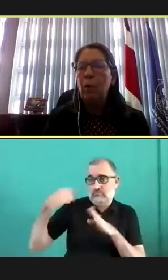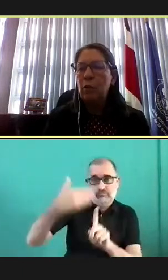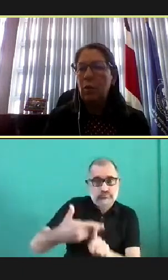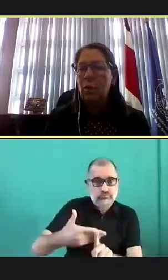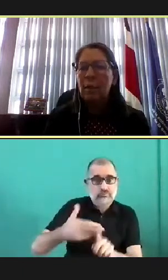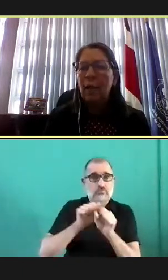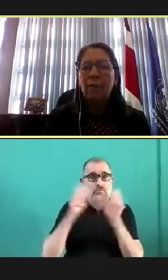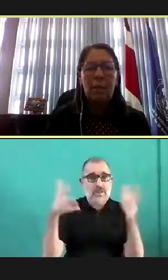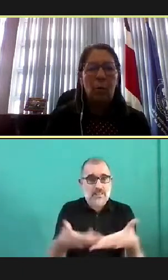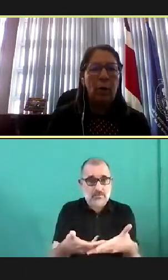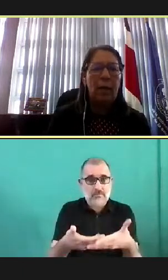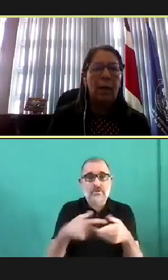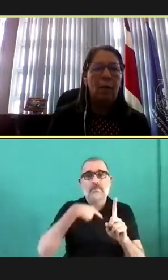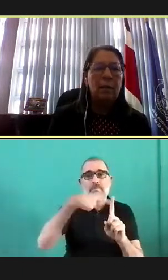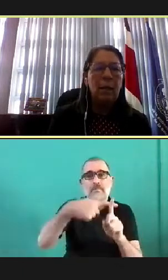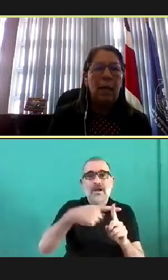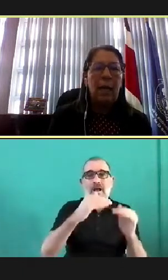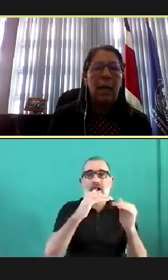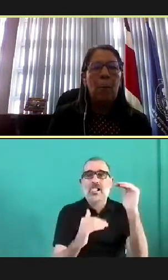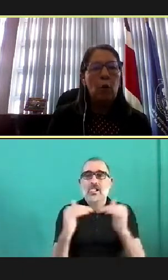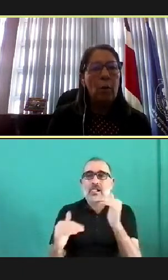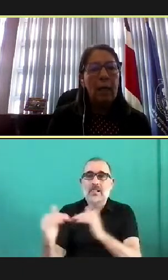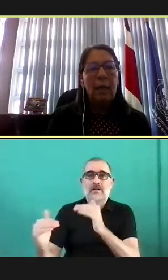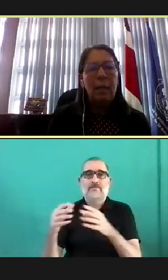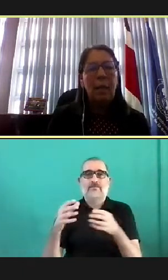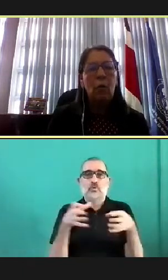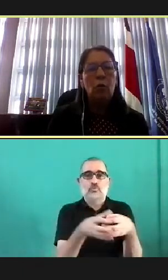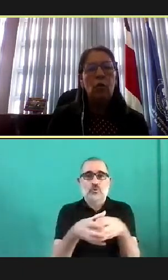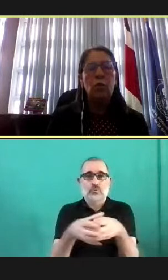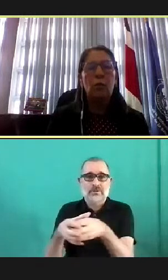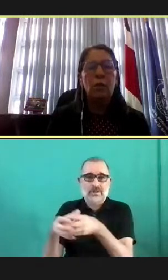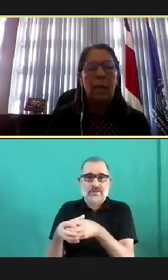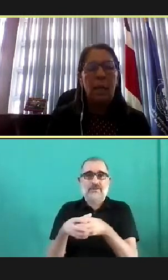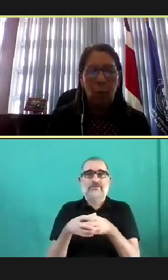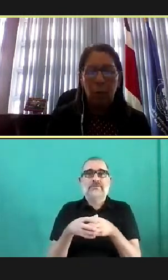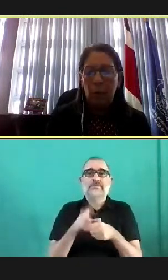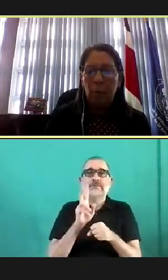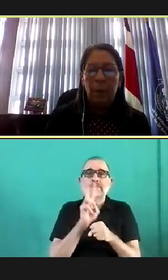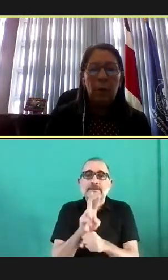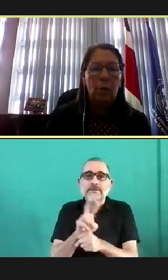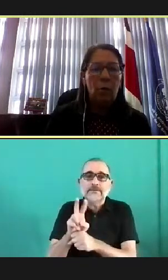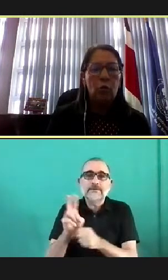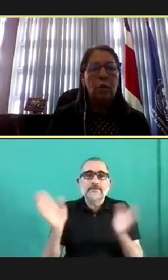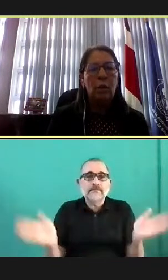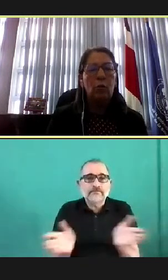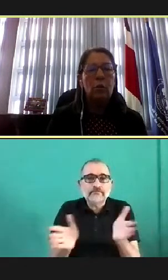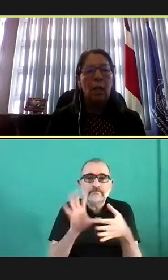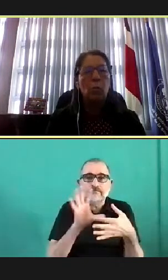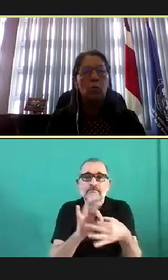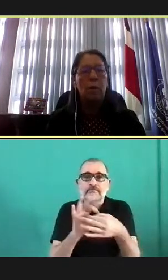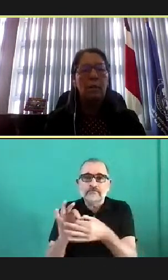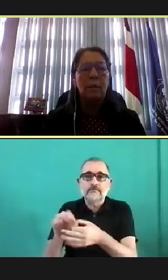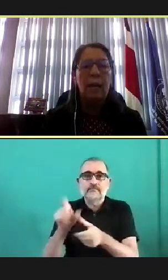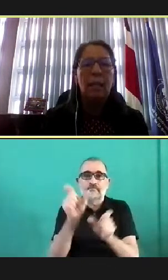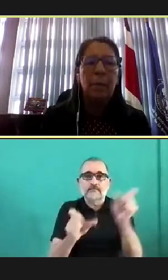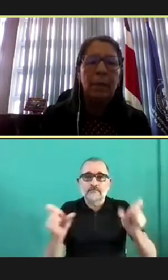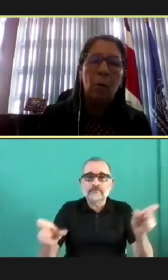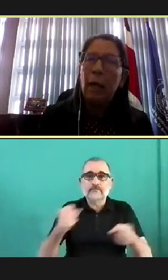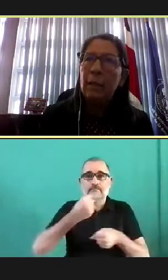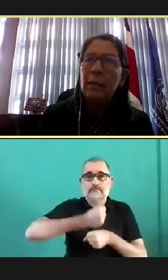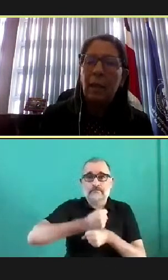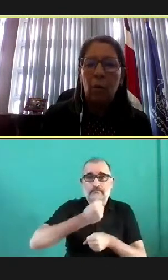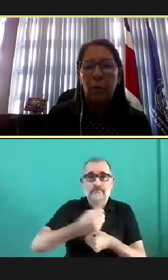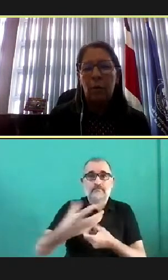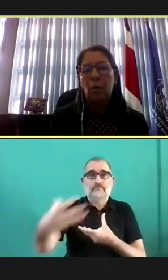providing first-line psychological support, and also community strategies, and